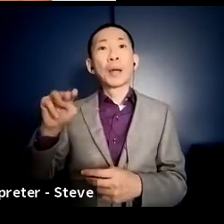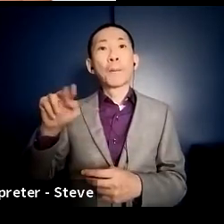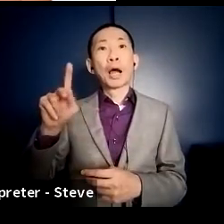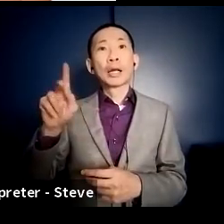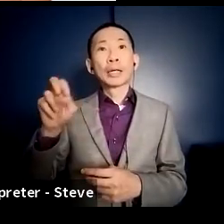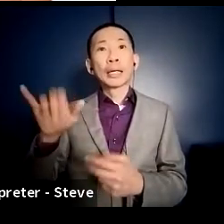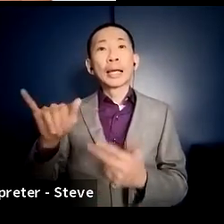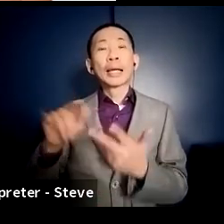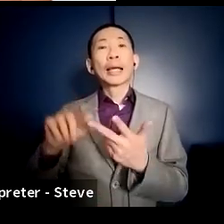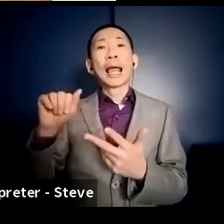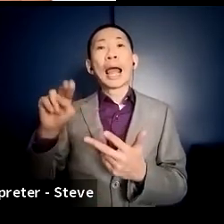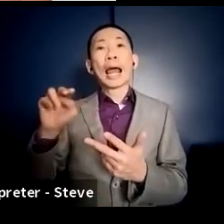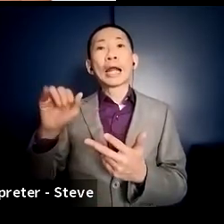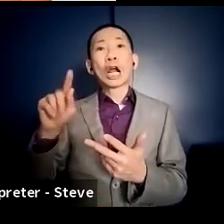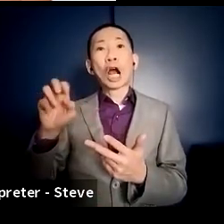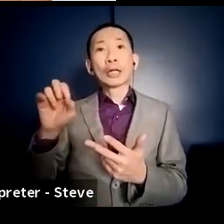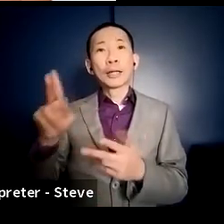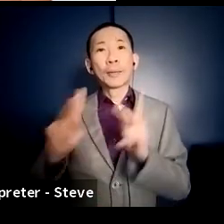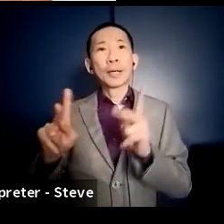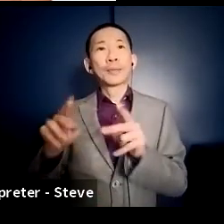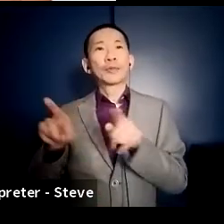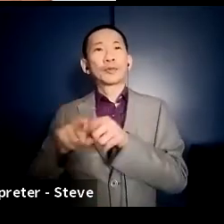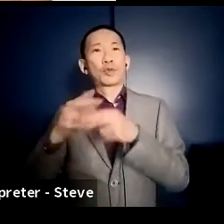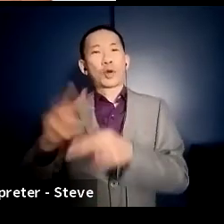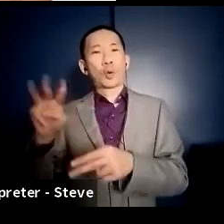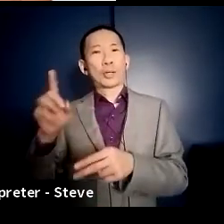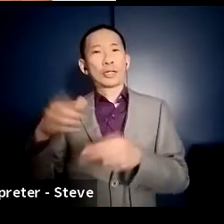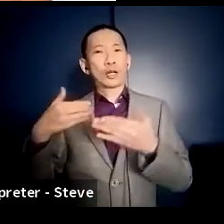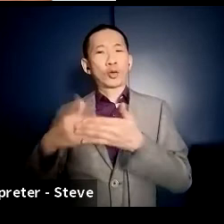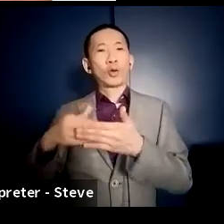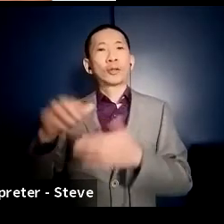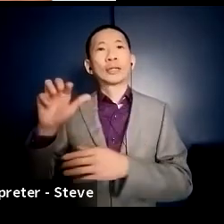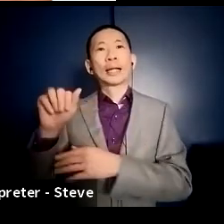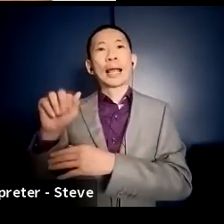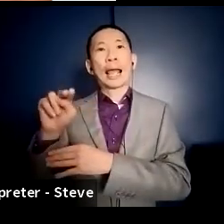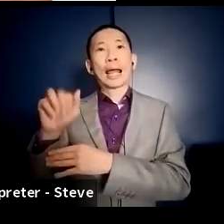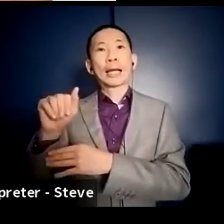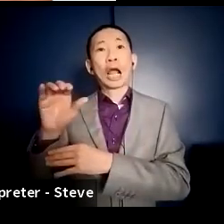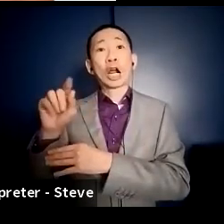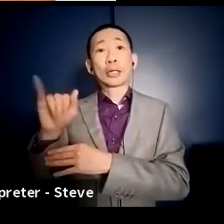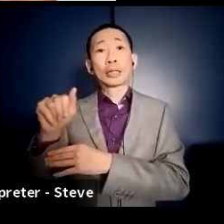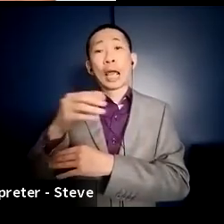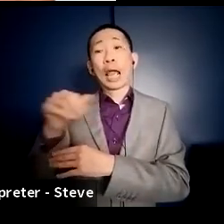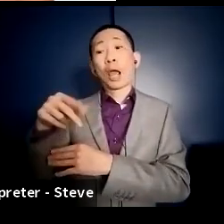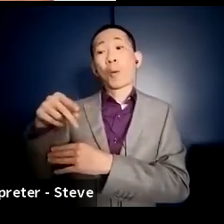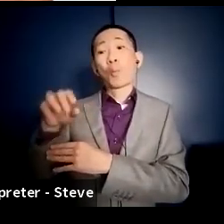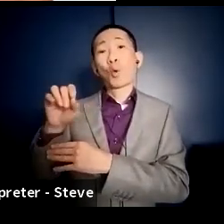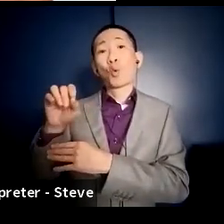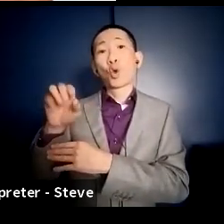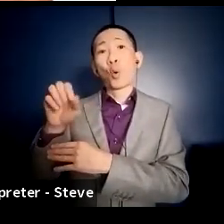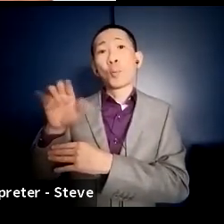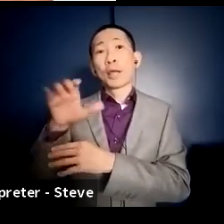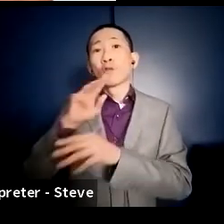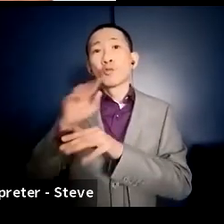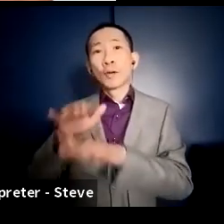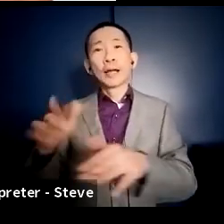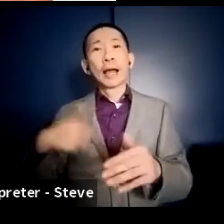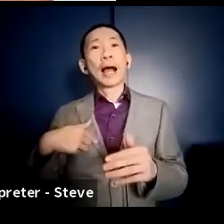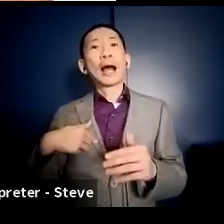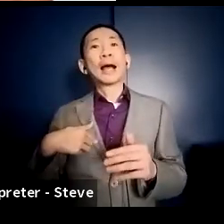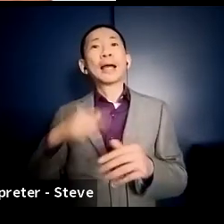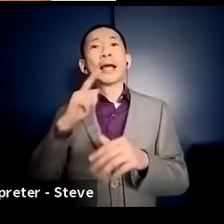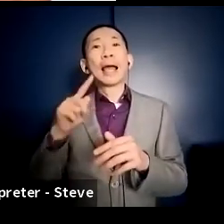D.C., which is near the Potomac and Anacostia rivers. I'm a light-skinned woman with long brown hair, wearing a light blue